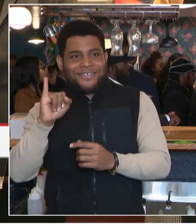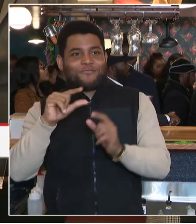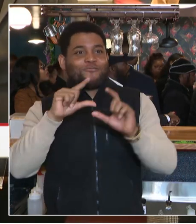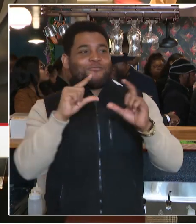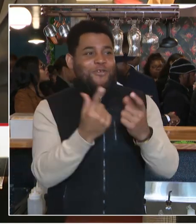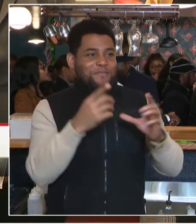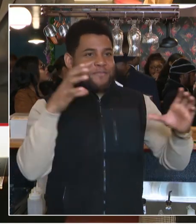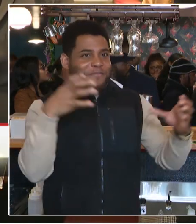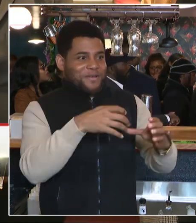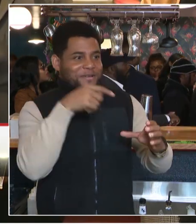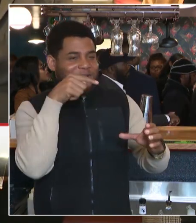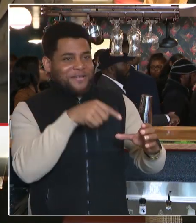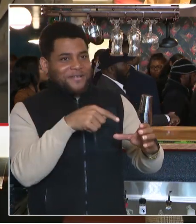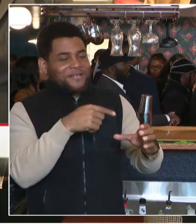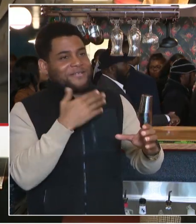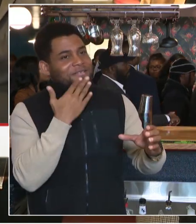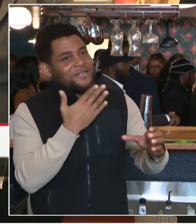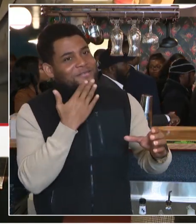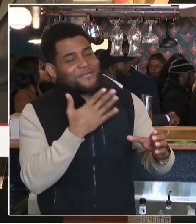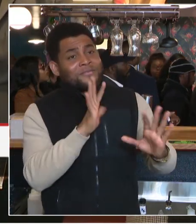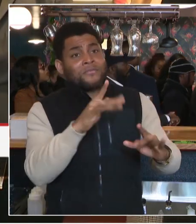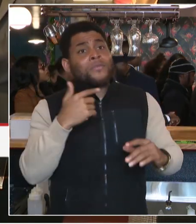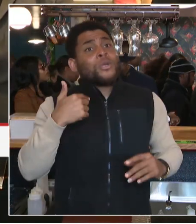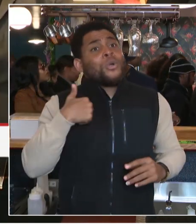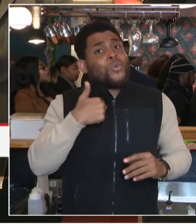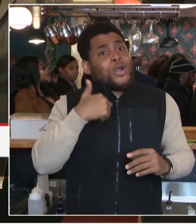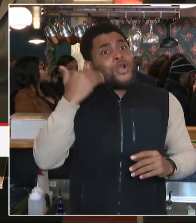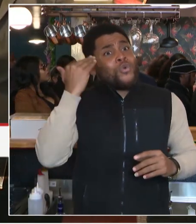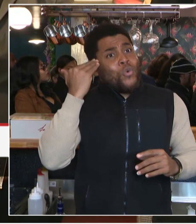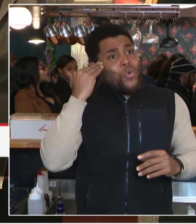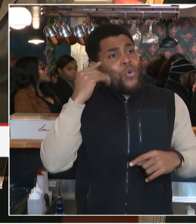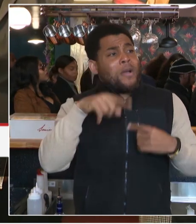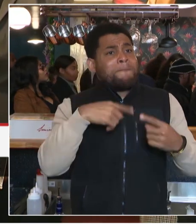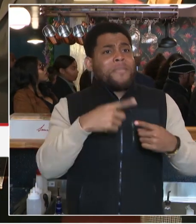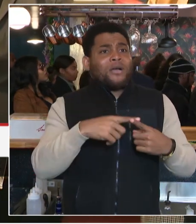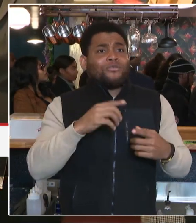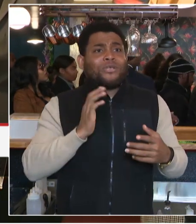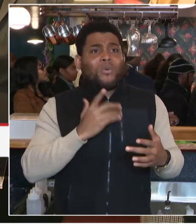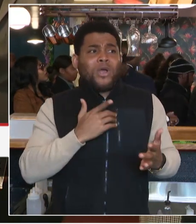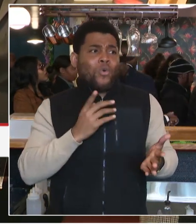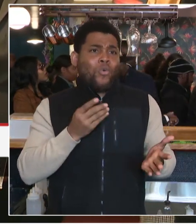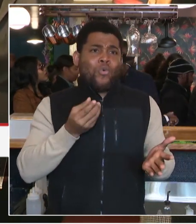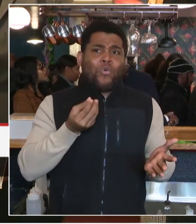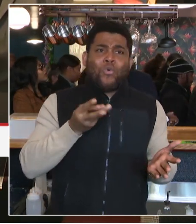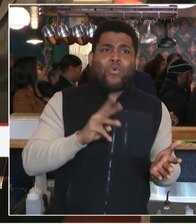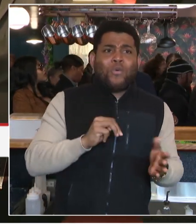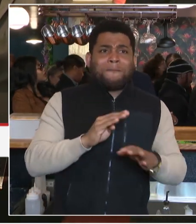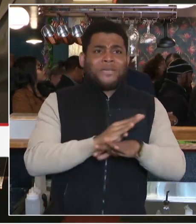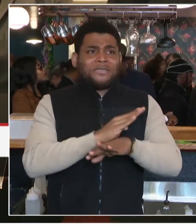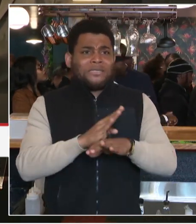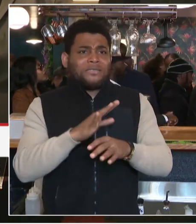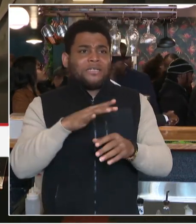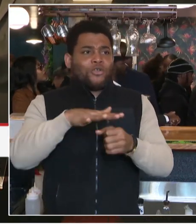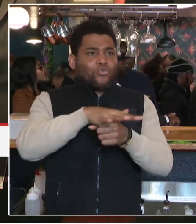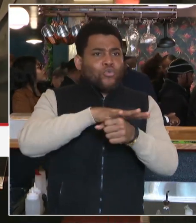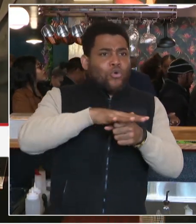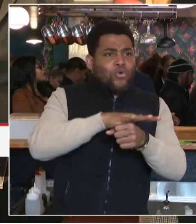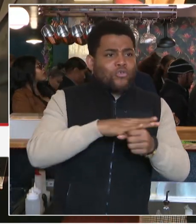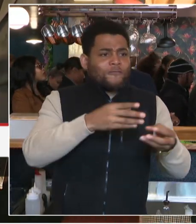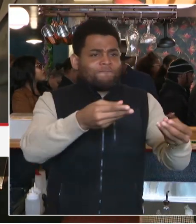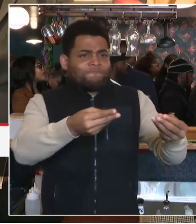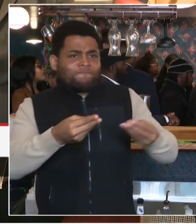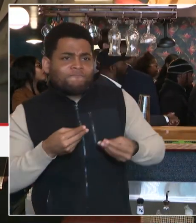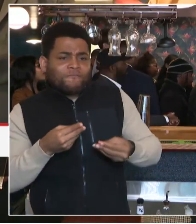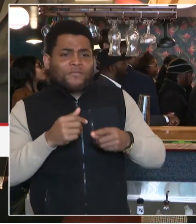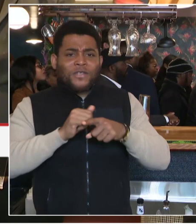we know about our own businesses, they hire locally. They train our people to have good paying